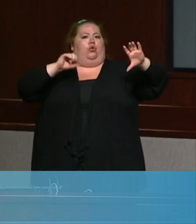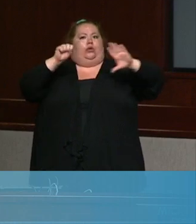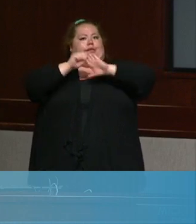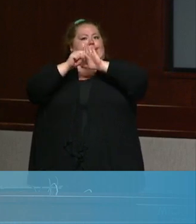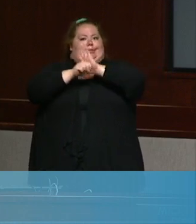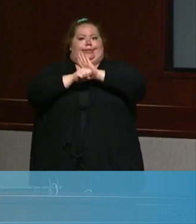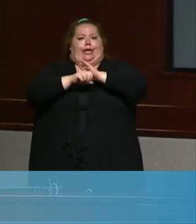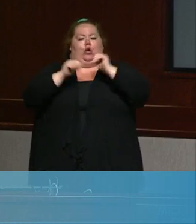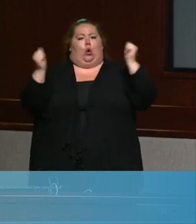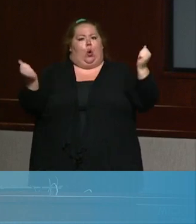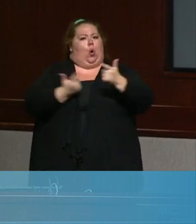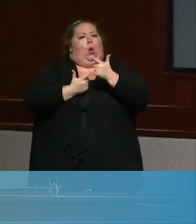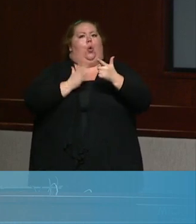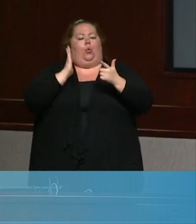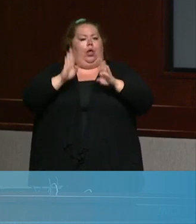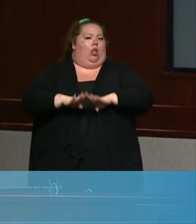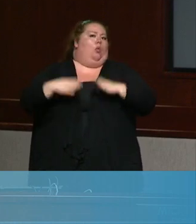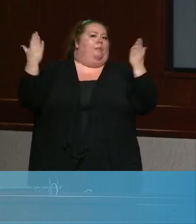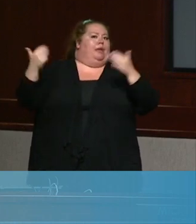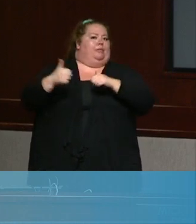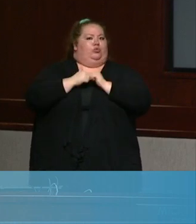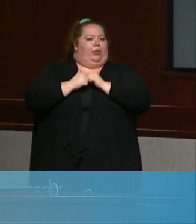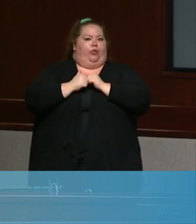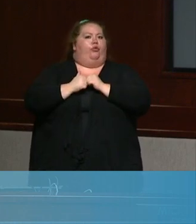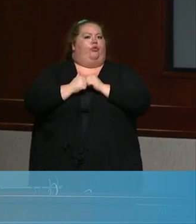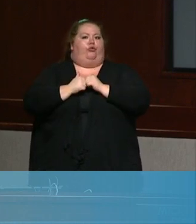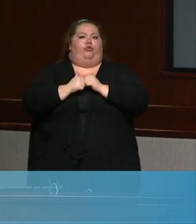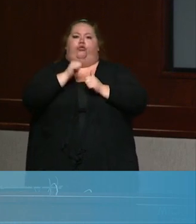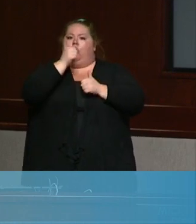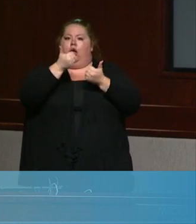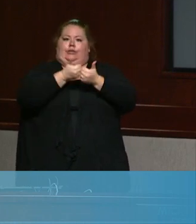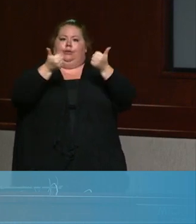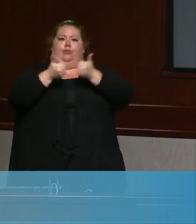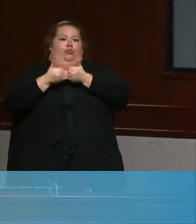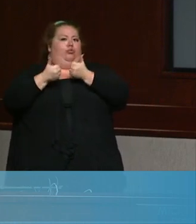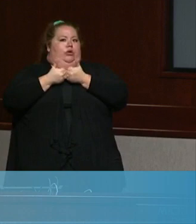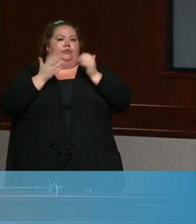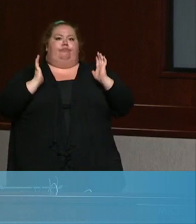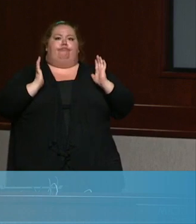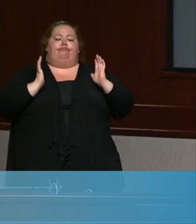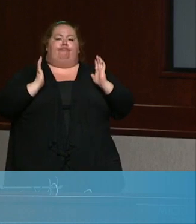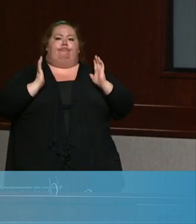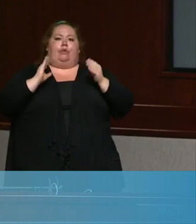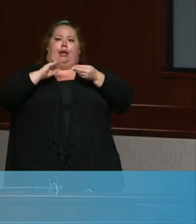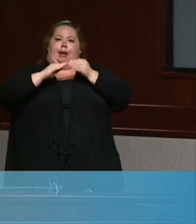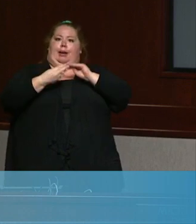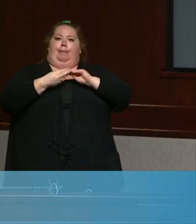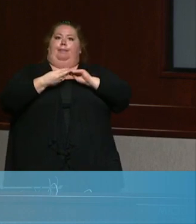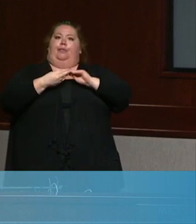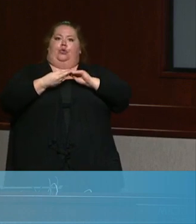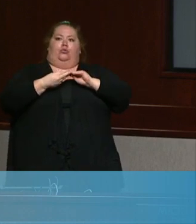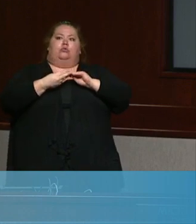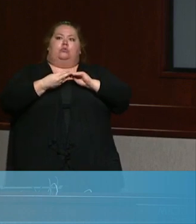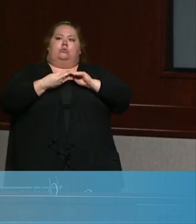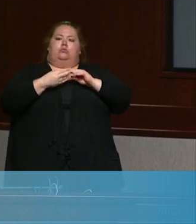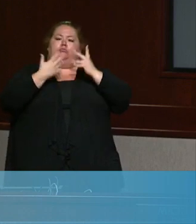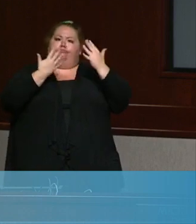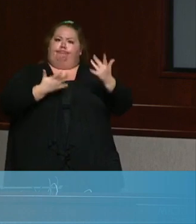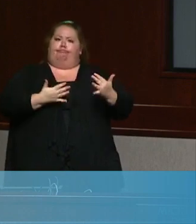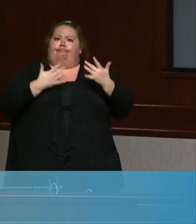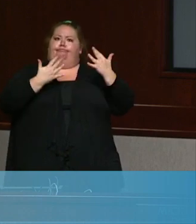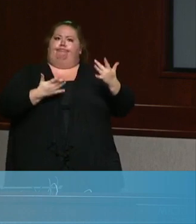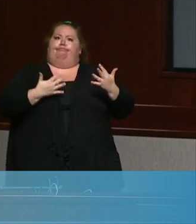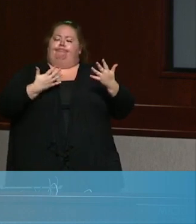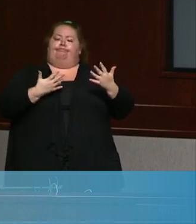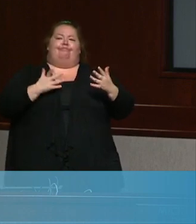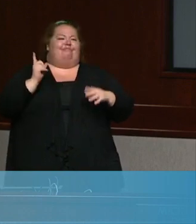So those numbers, those numbers we're waiting for to come through the state database do